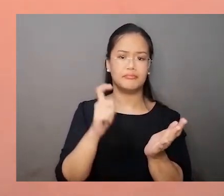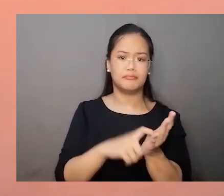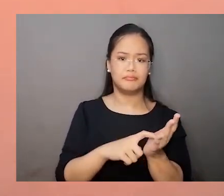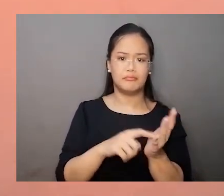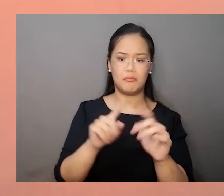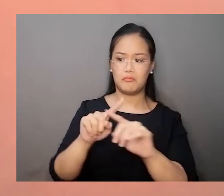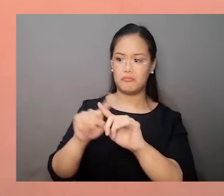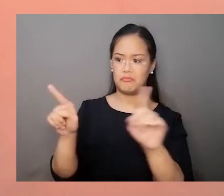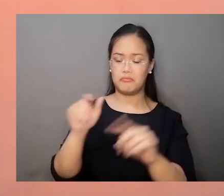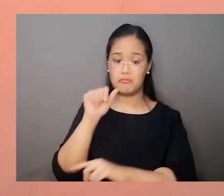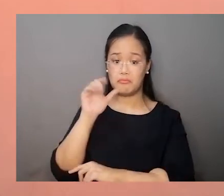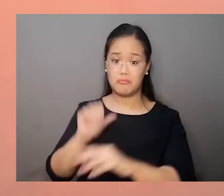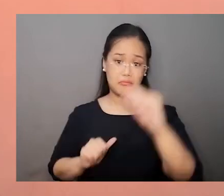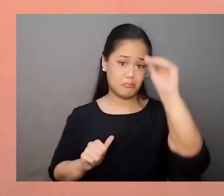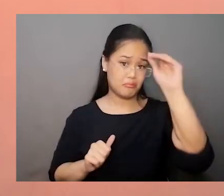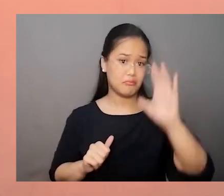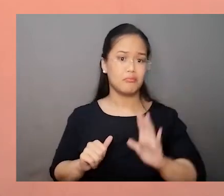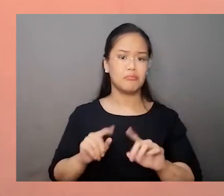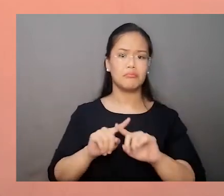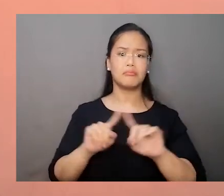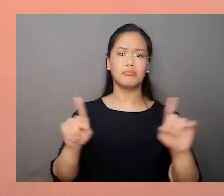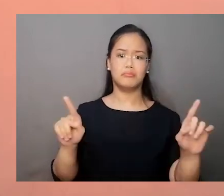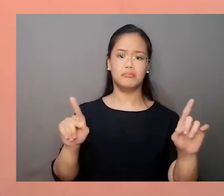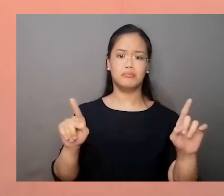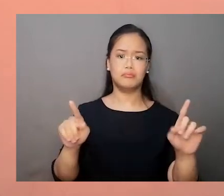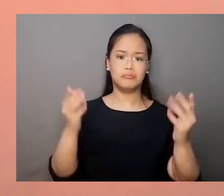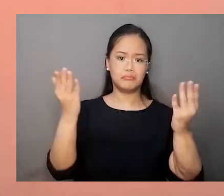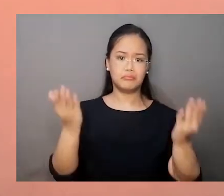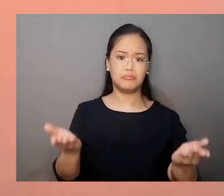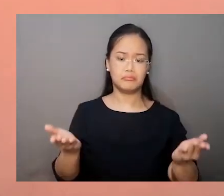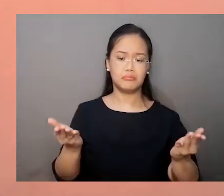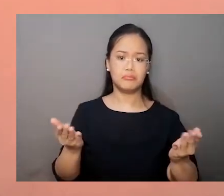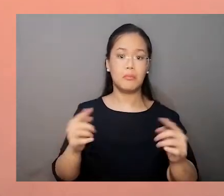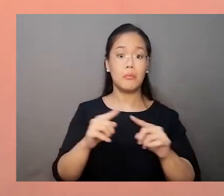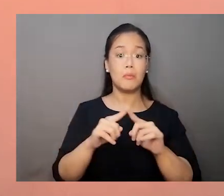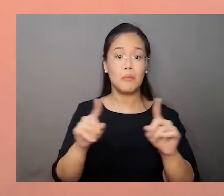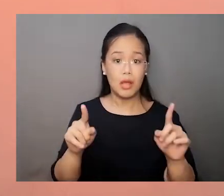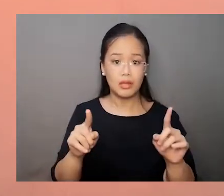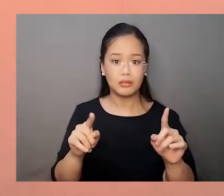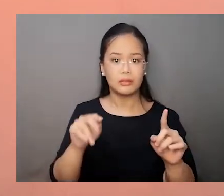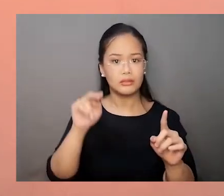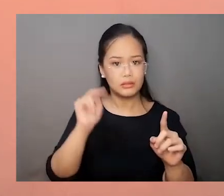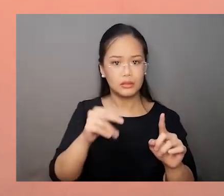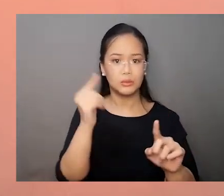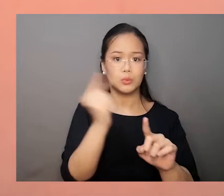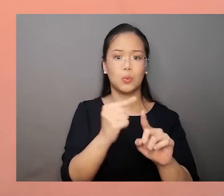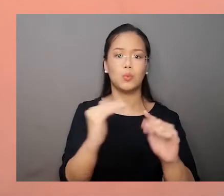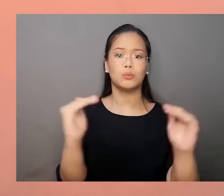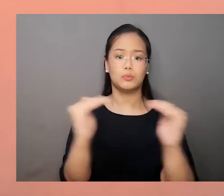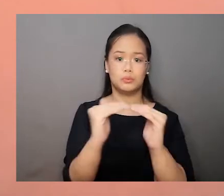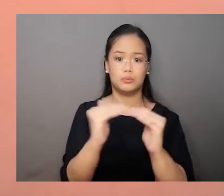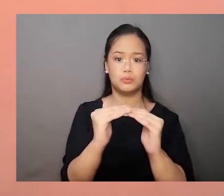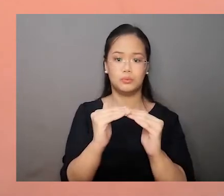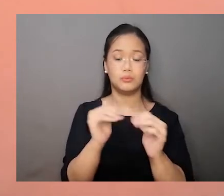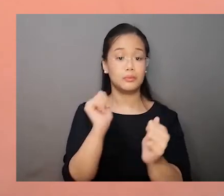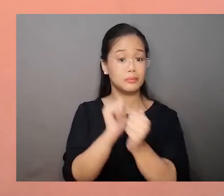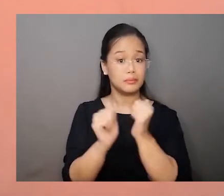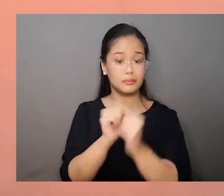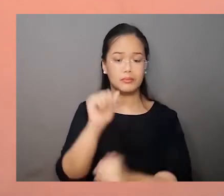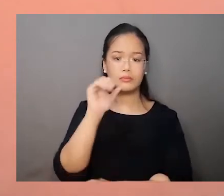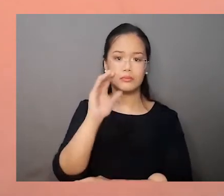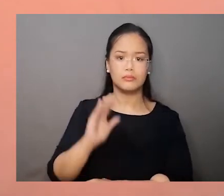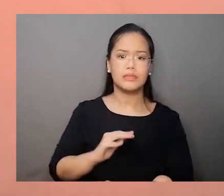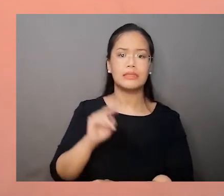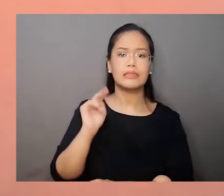and men, but at the same time affirms equality between them. This means that women are accorded